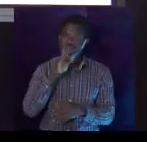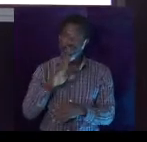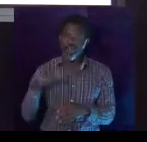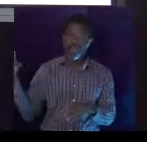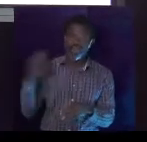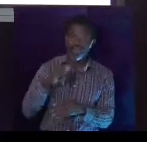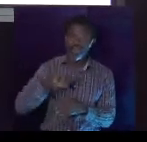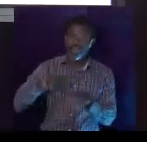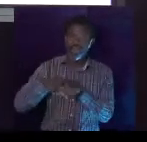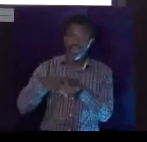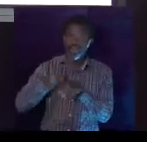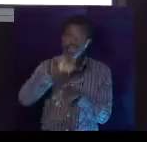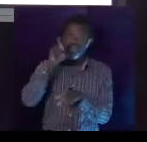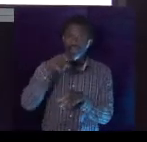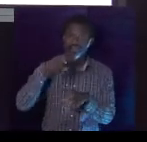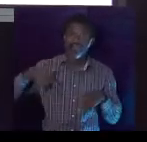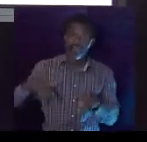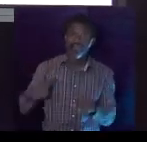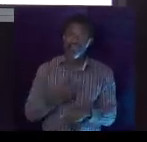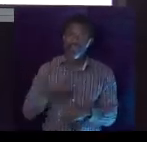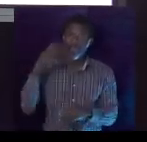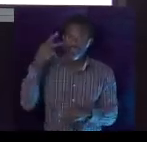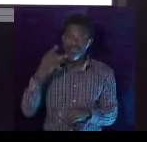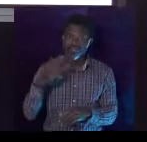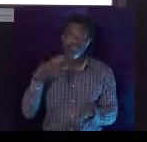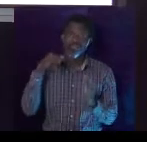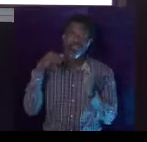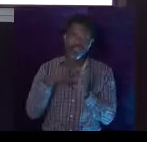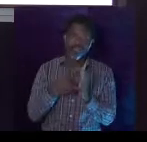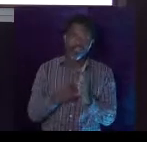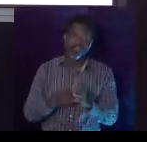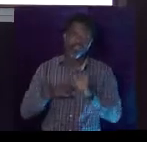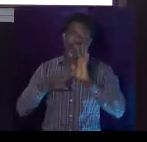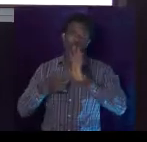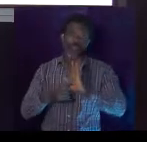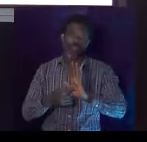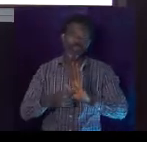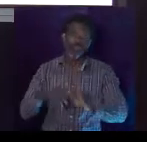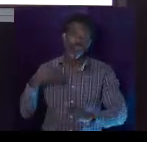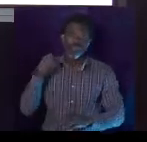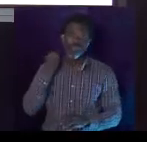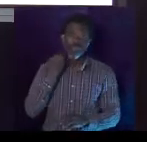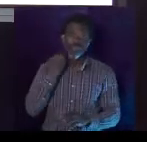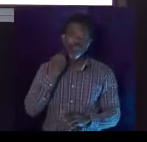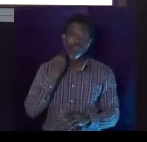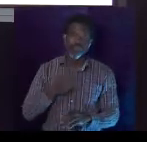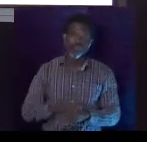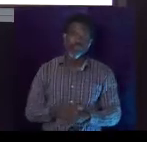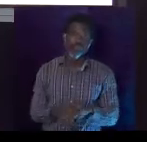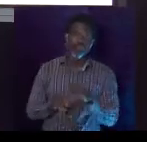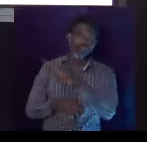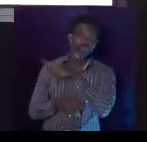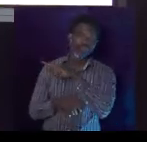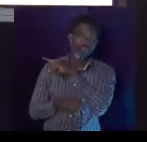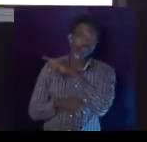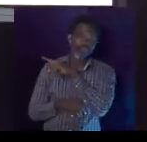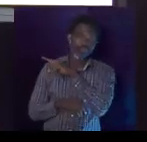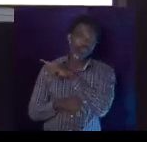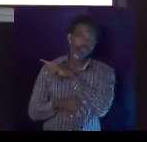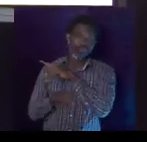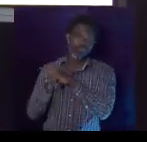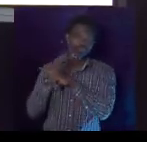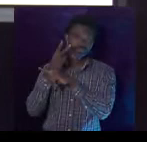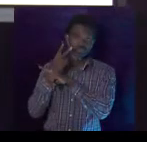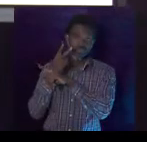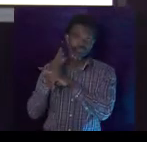diagram, it shows the temperature scales. On the left side, you have the Celsius. Can I get a zoom